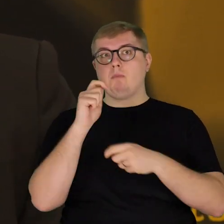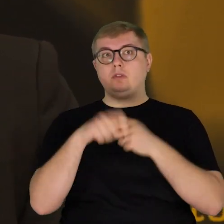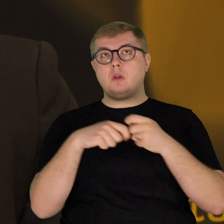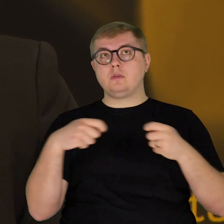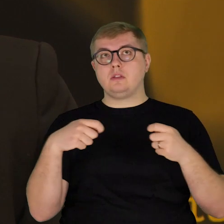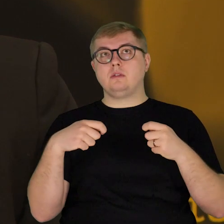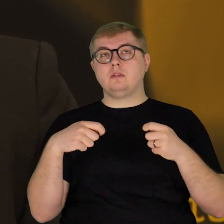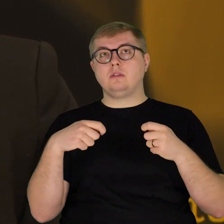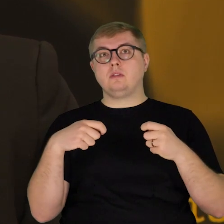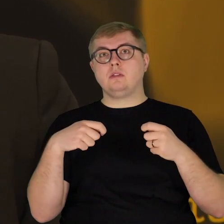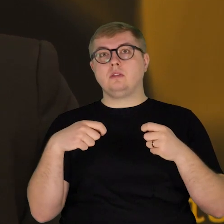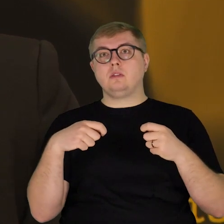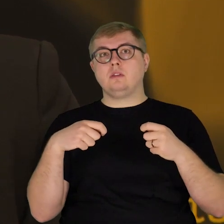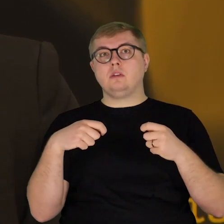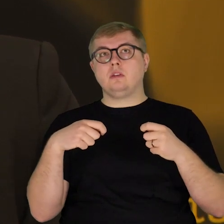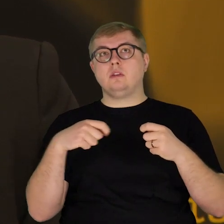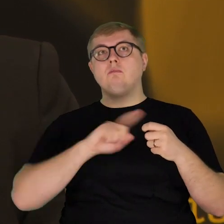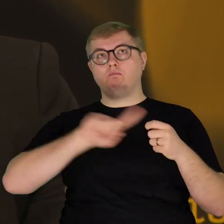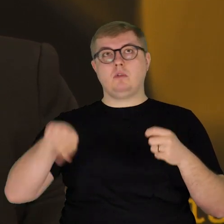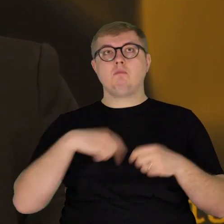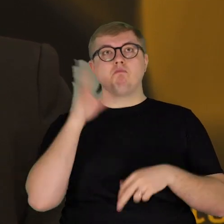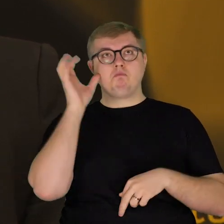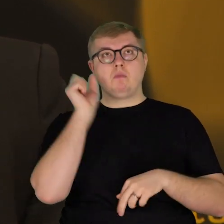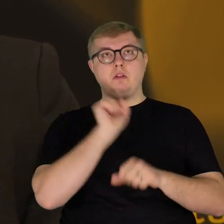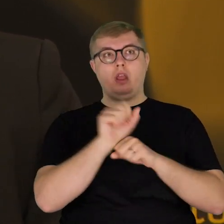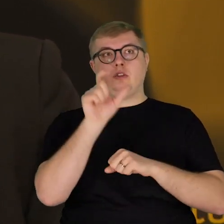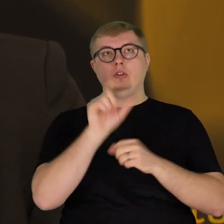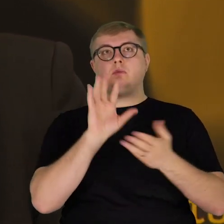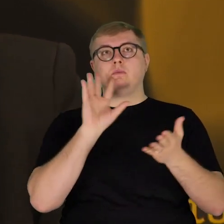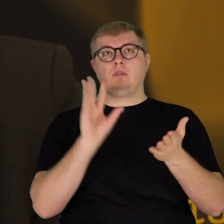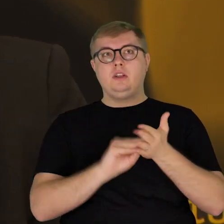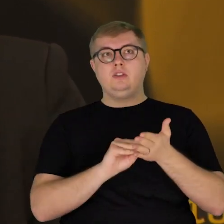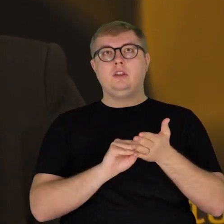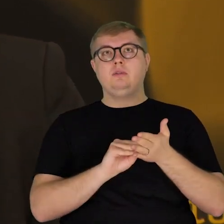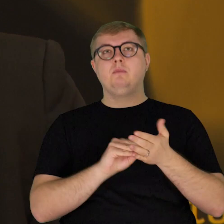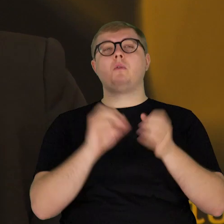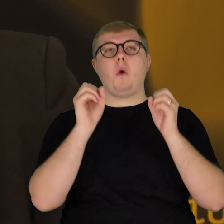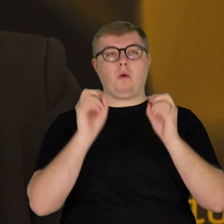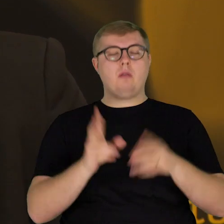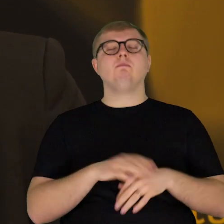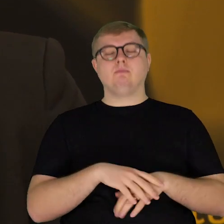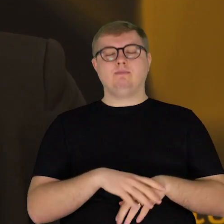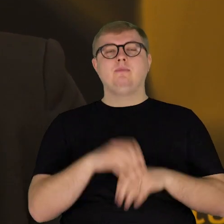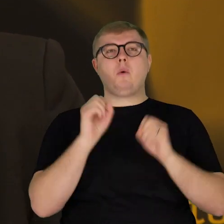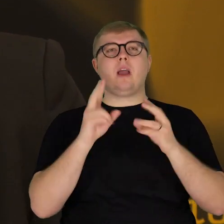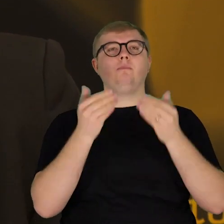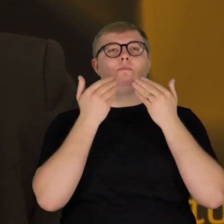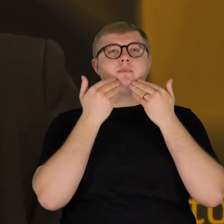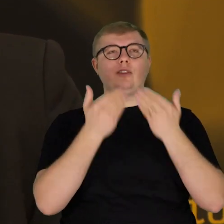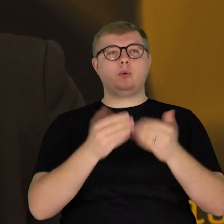now I think we can hear you again. Yeah, we can hear you. Okay, thank you. So